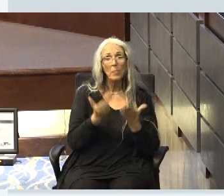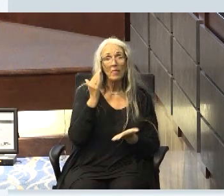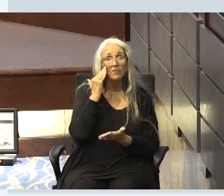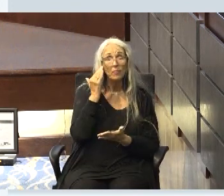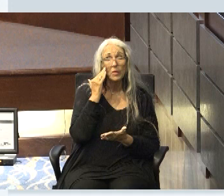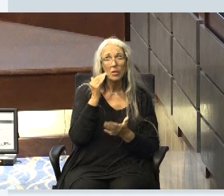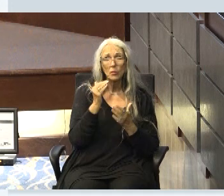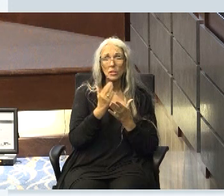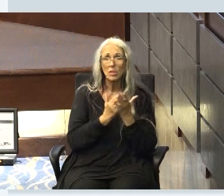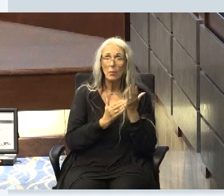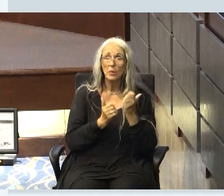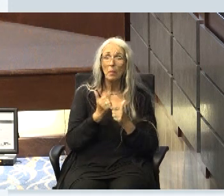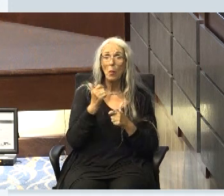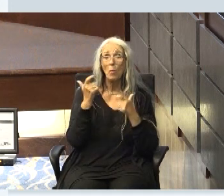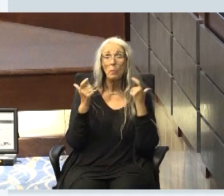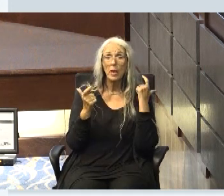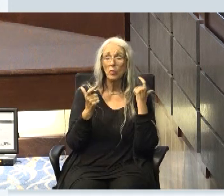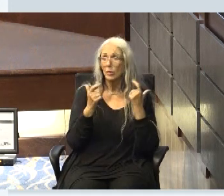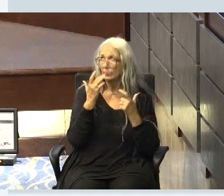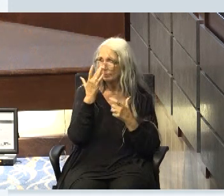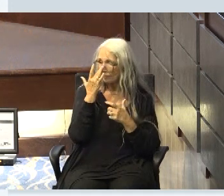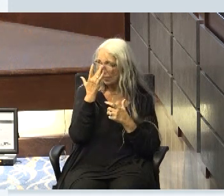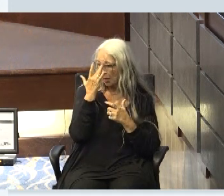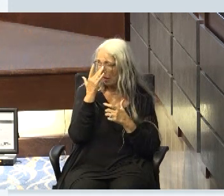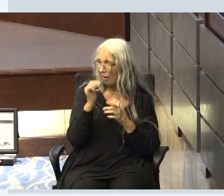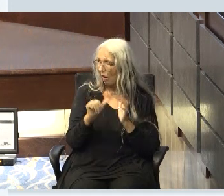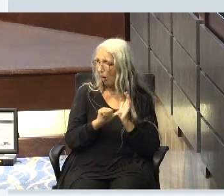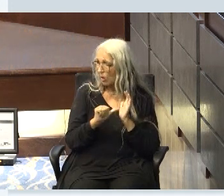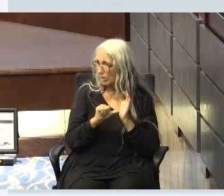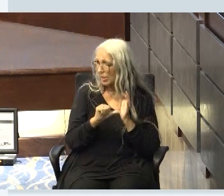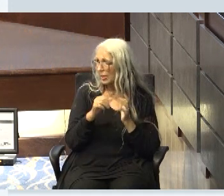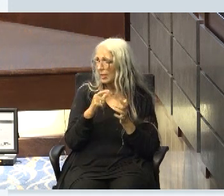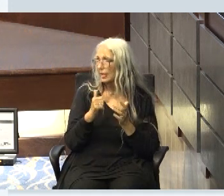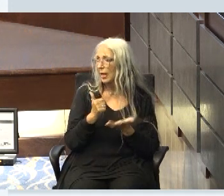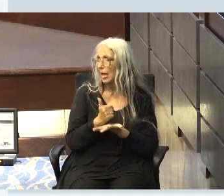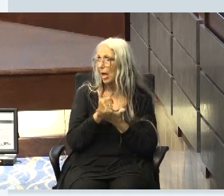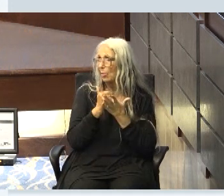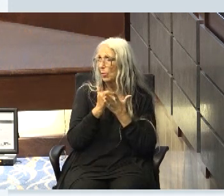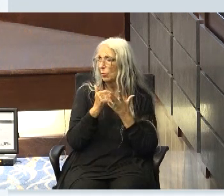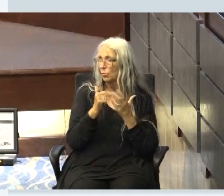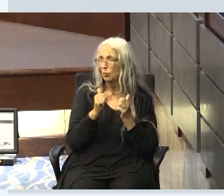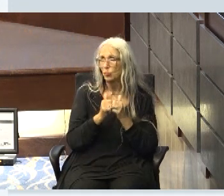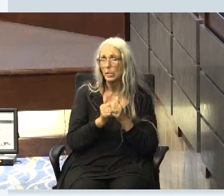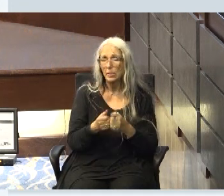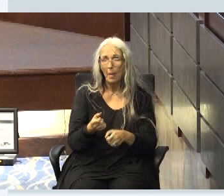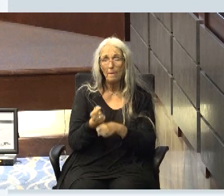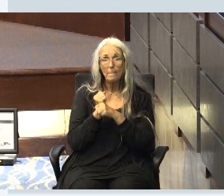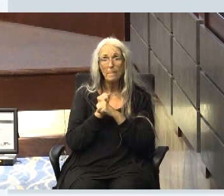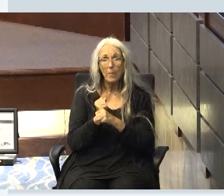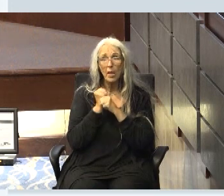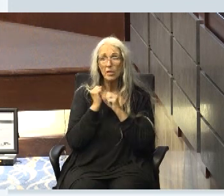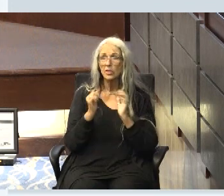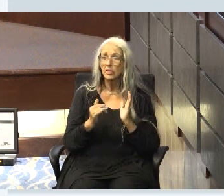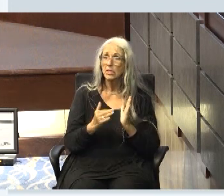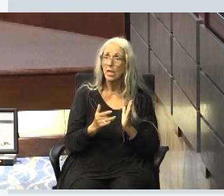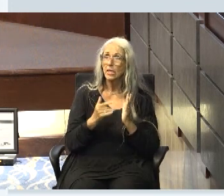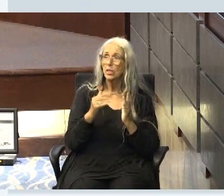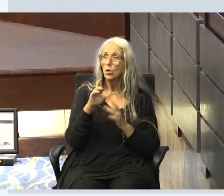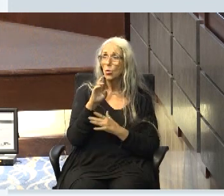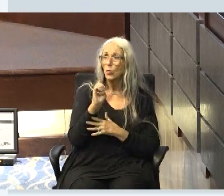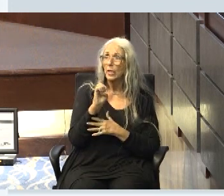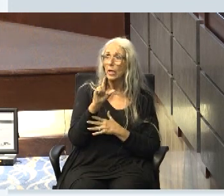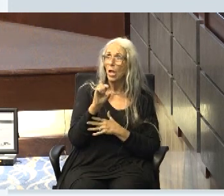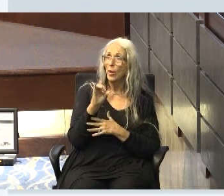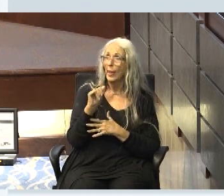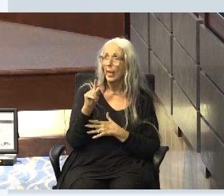with some of the bigger and splashier ones there. Arlington, they help participate with the Major League Baseball study of relocating